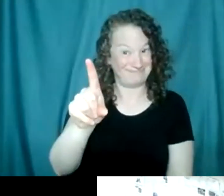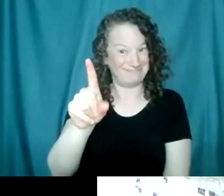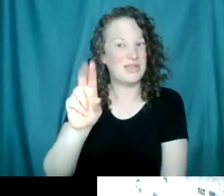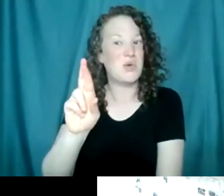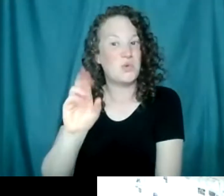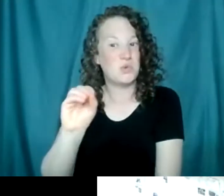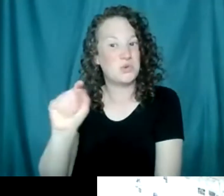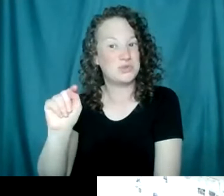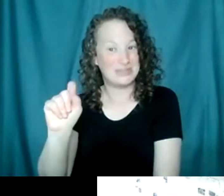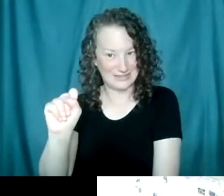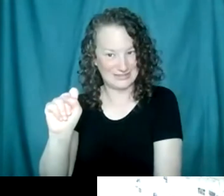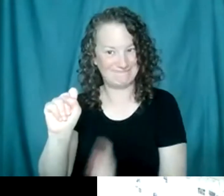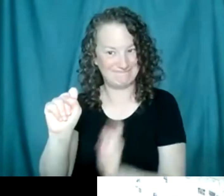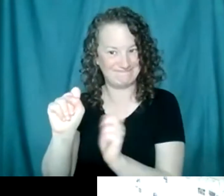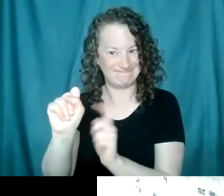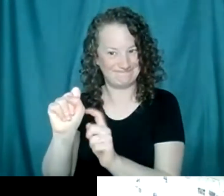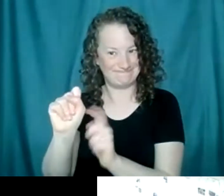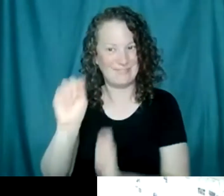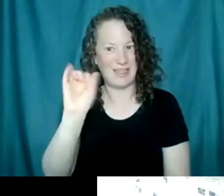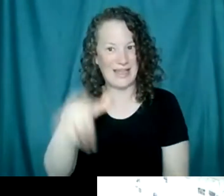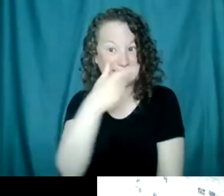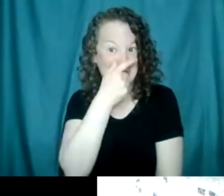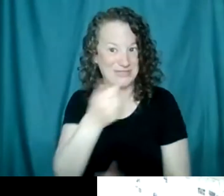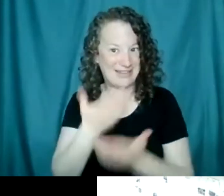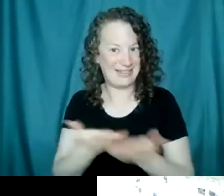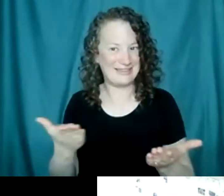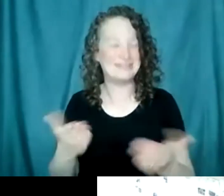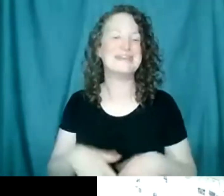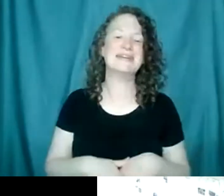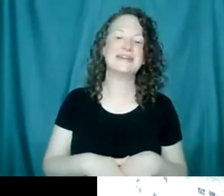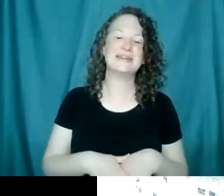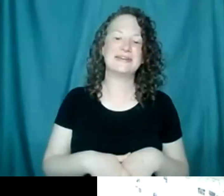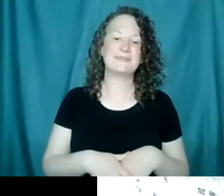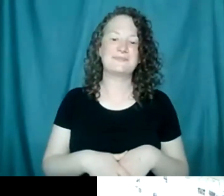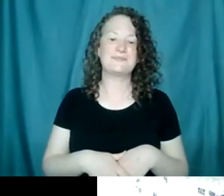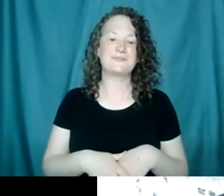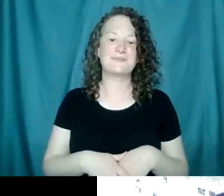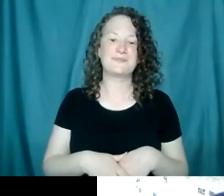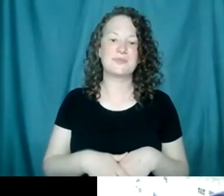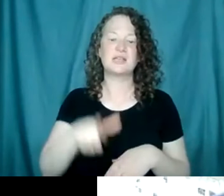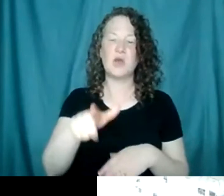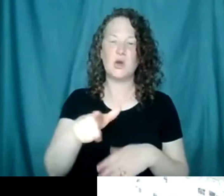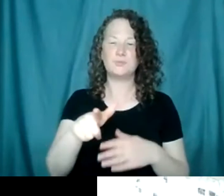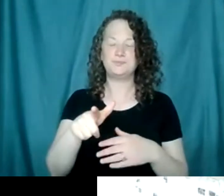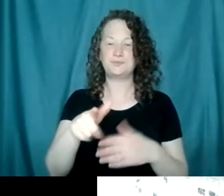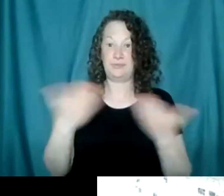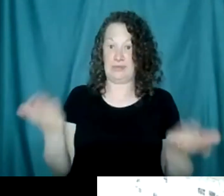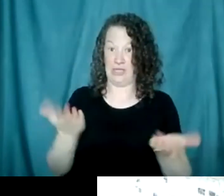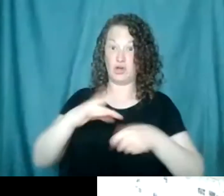very interesting thing, because pretty much here on